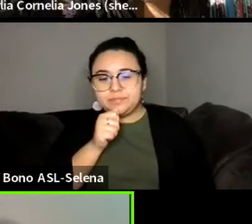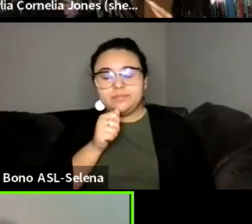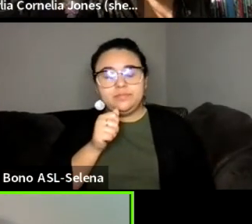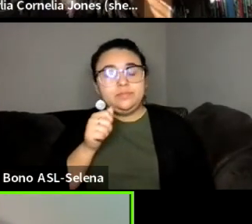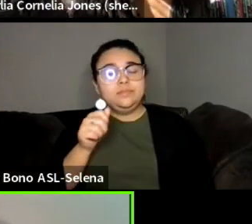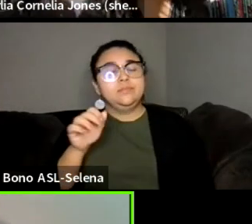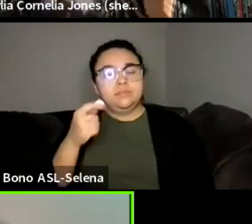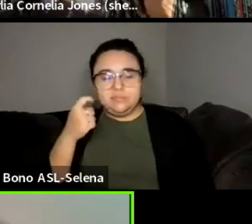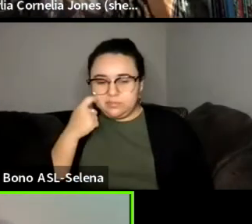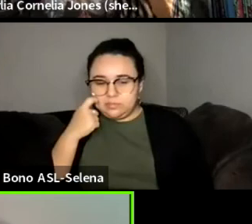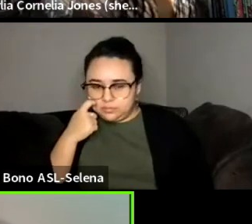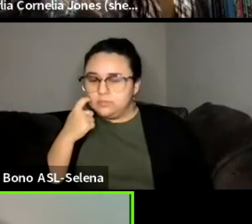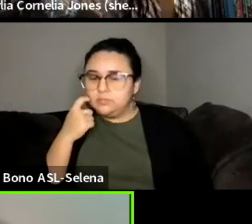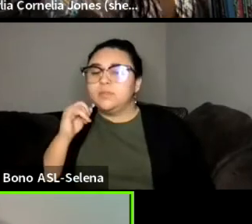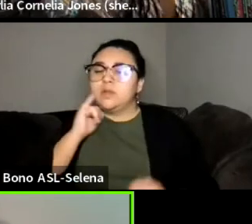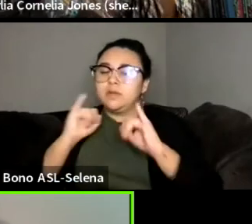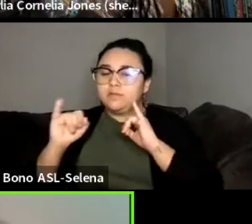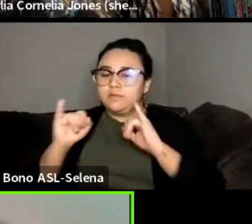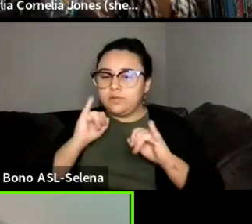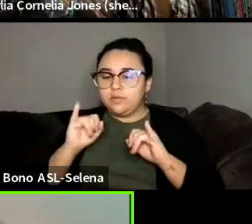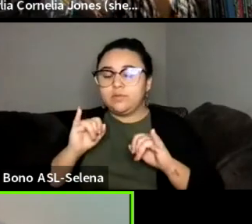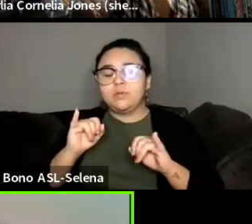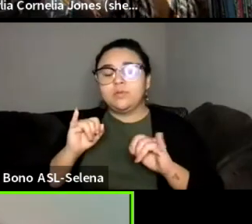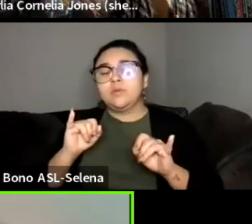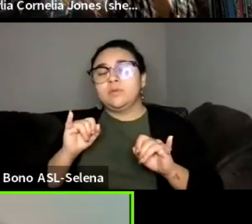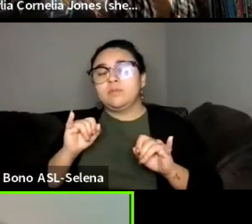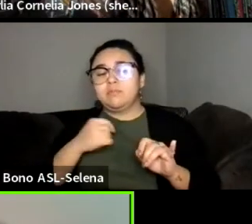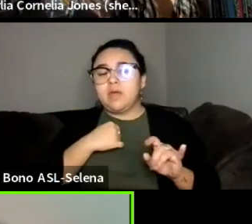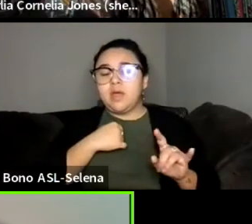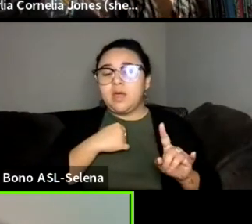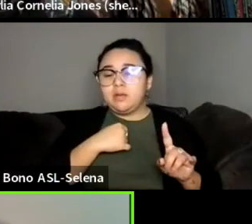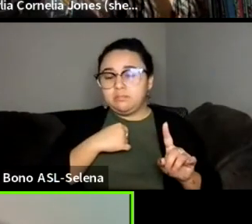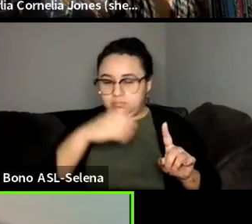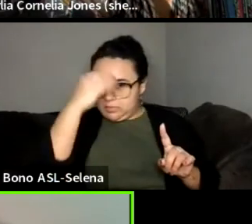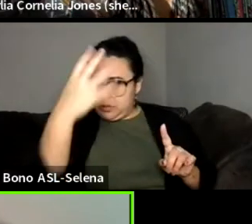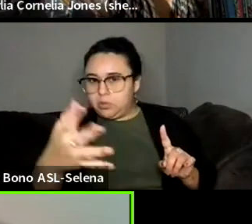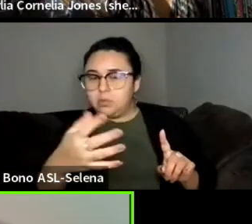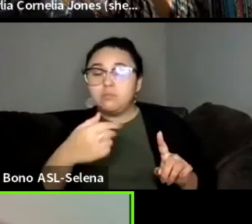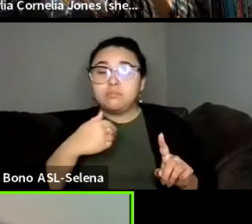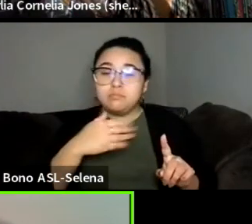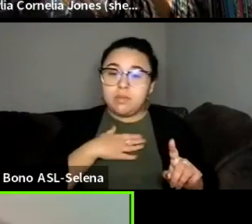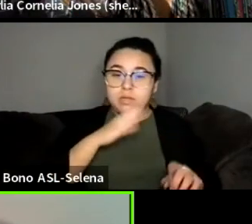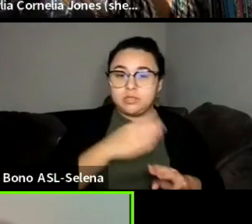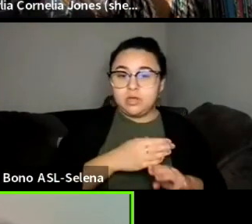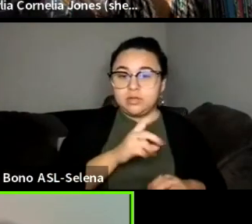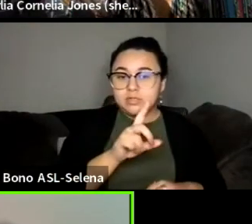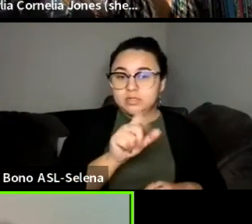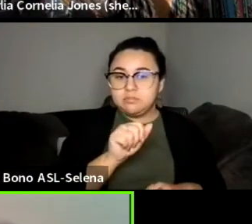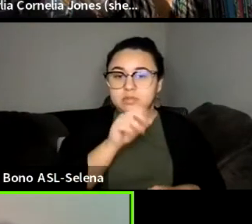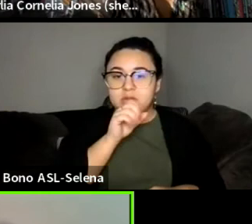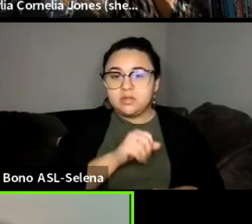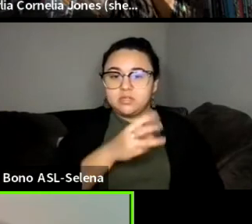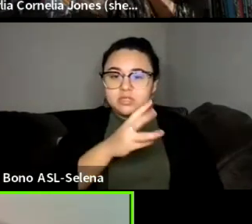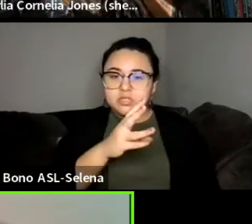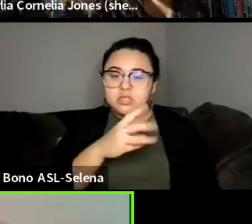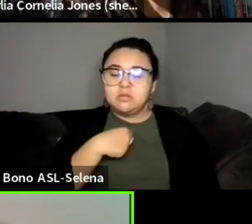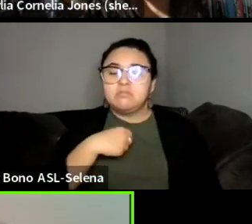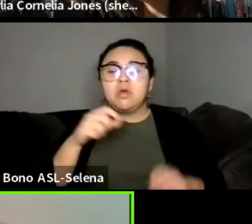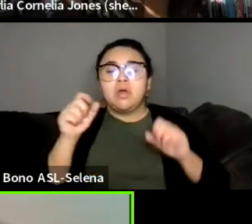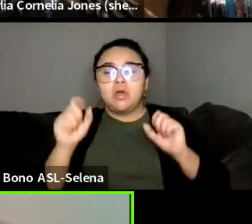I just had to put it out there. I have a daughter who's disabled. She's 16. Yes, I could, you know, maybe go